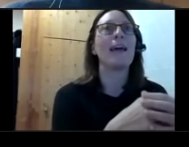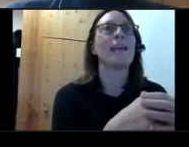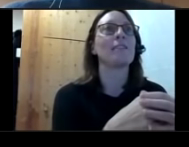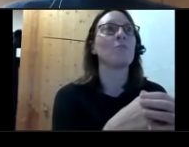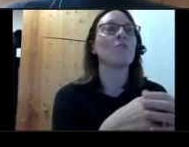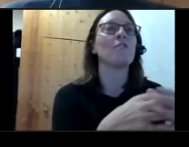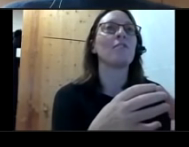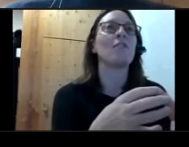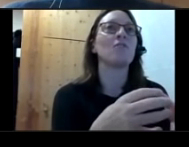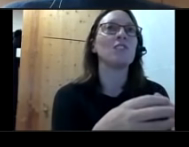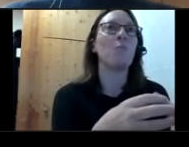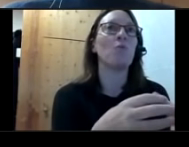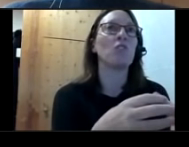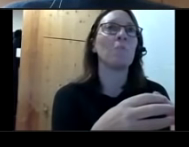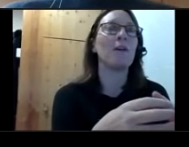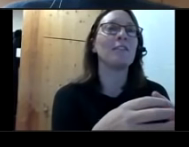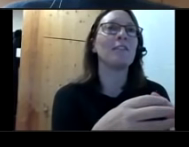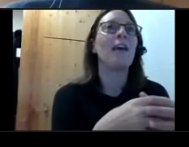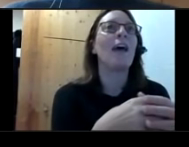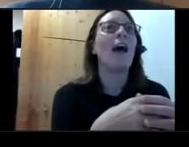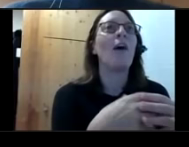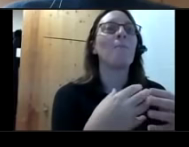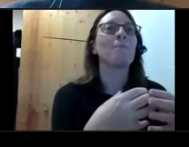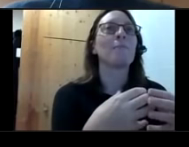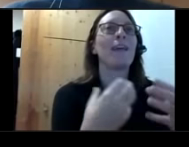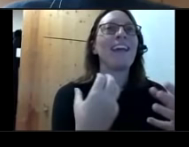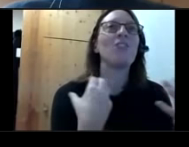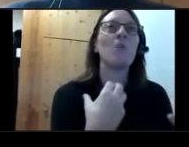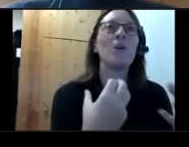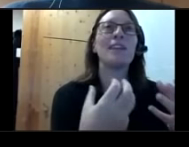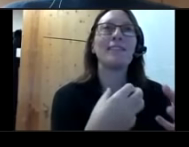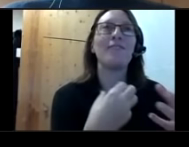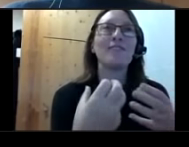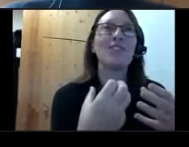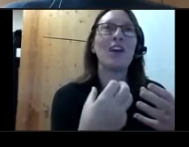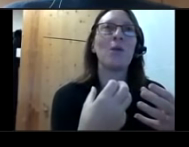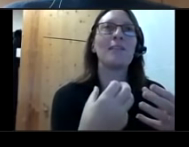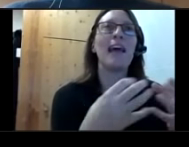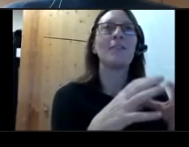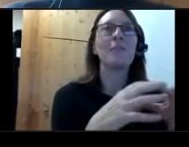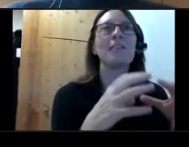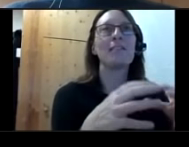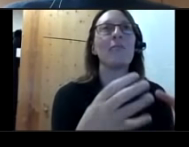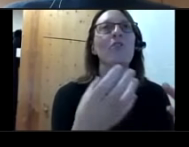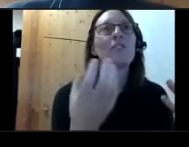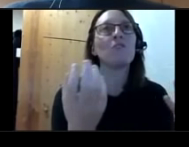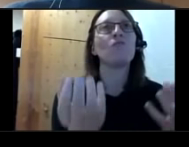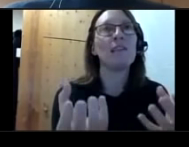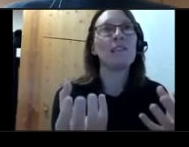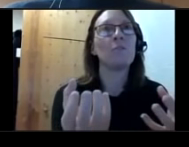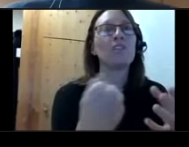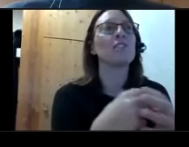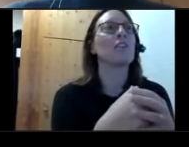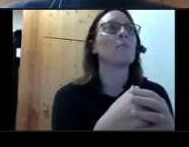make it accessible. There is something called disproportionate burden. Again, the wording is different to the Equality Act, but it's that same concept